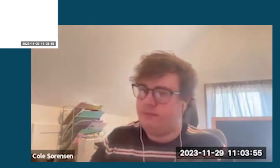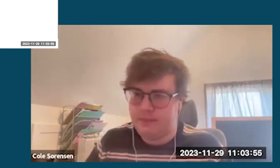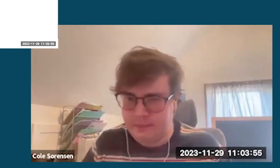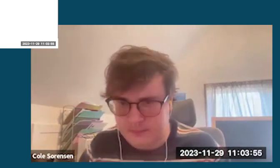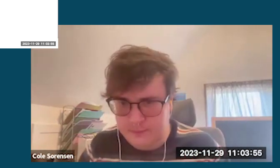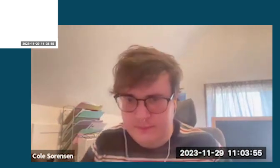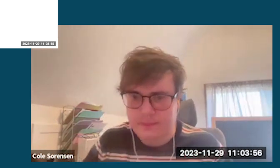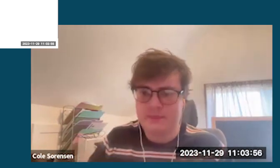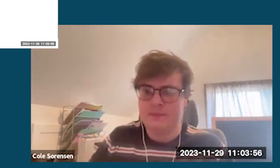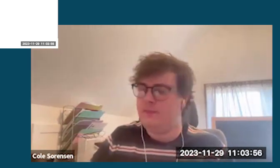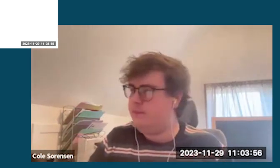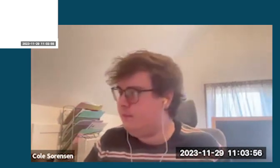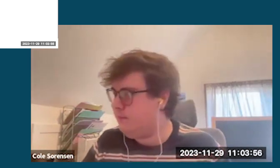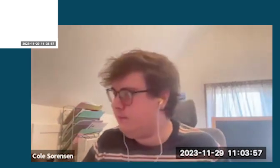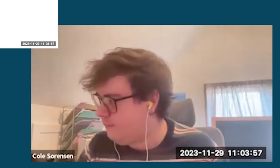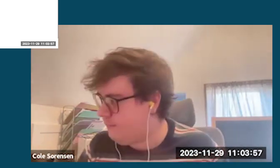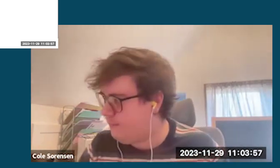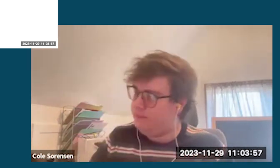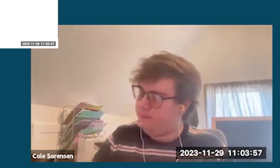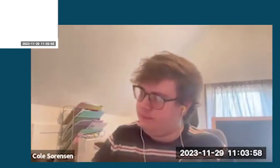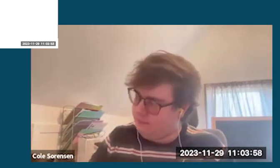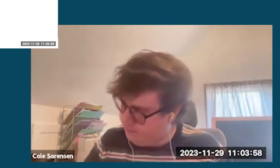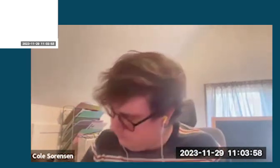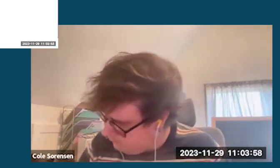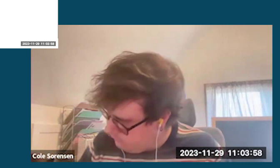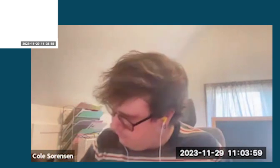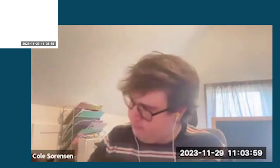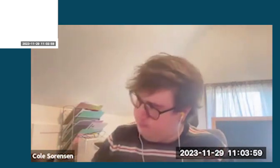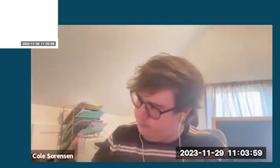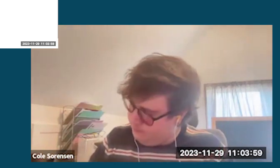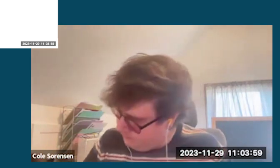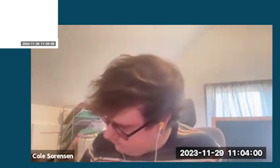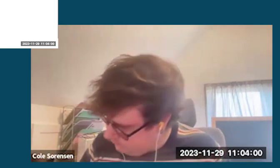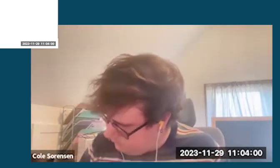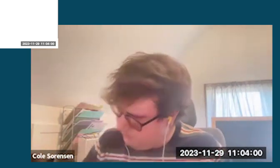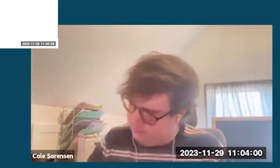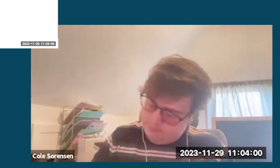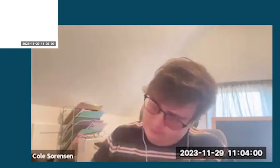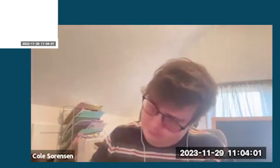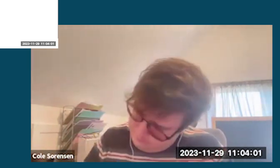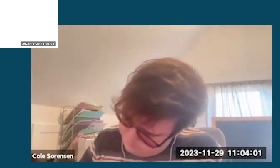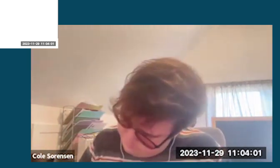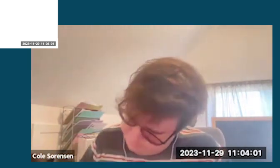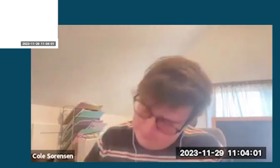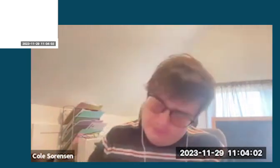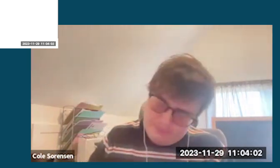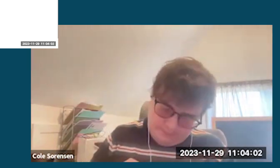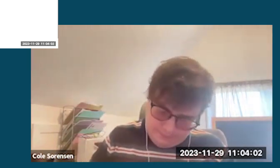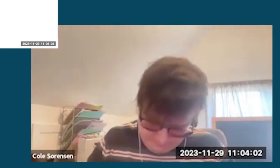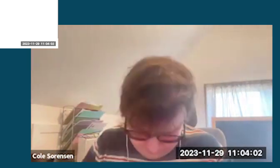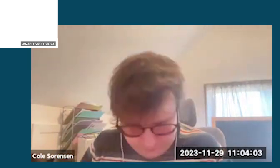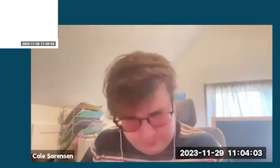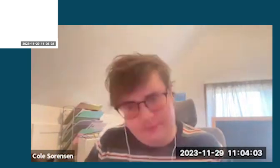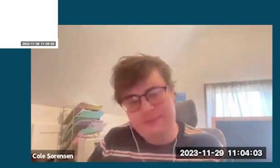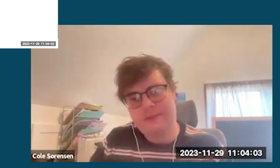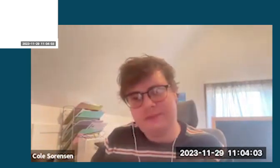in disability policy. I'm very passionate about the rights of every person to self-determination, no matter how